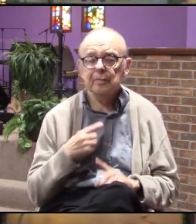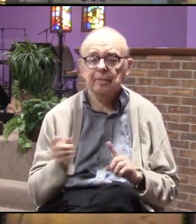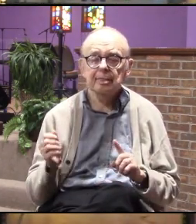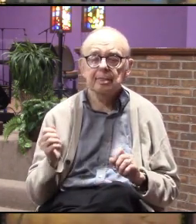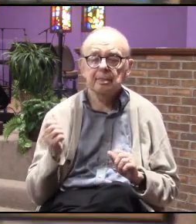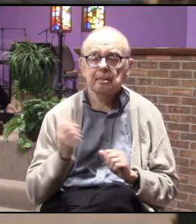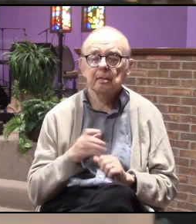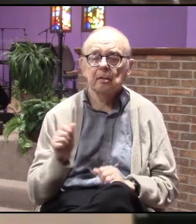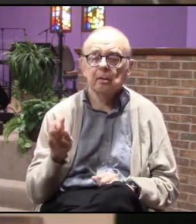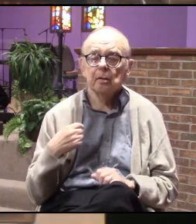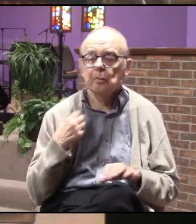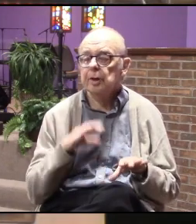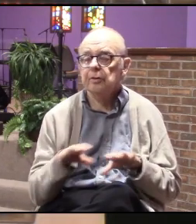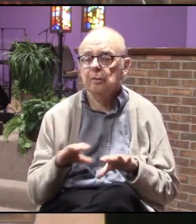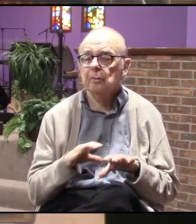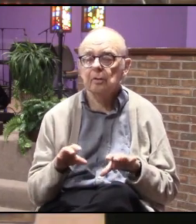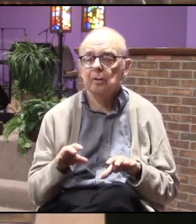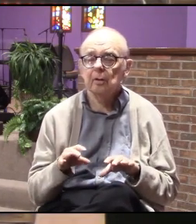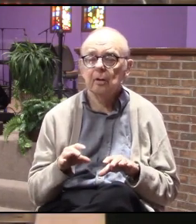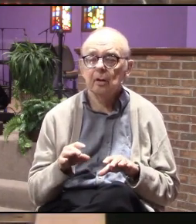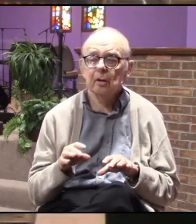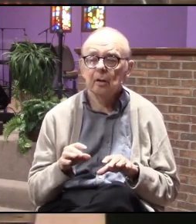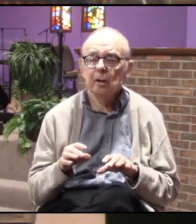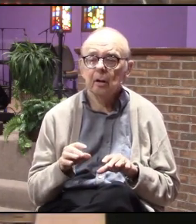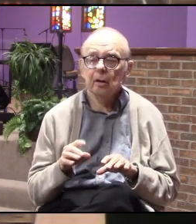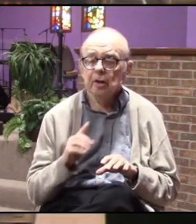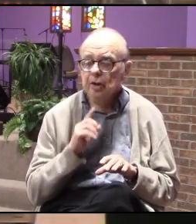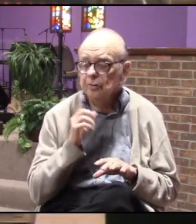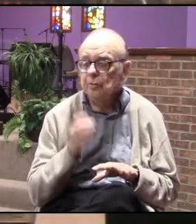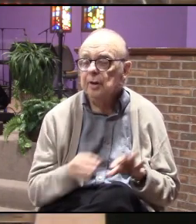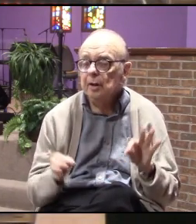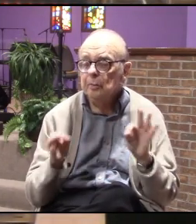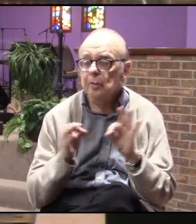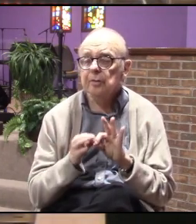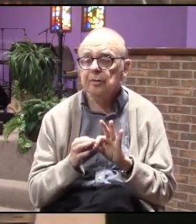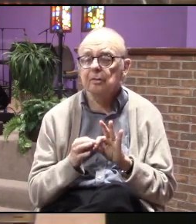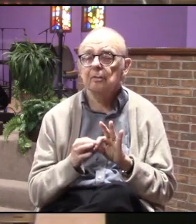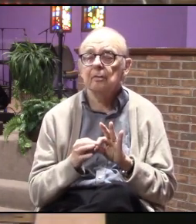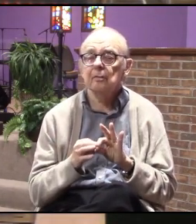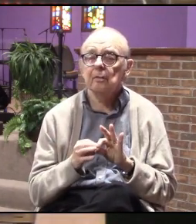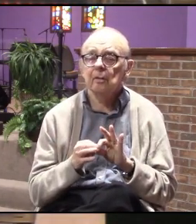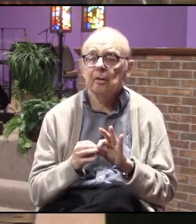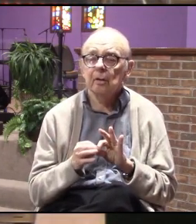But every job that we do is important